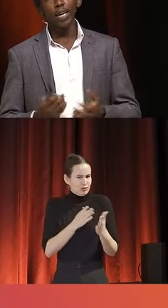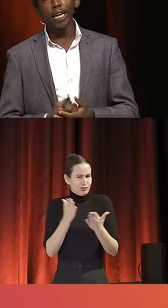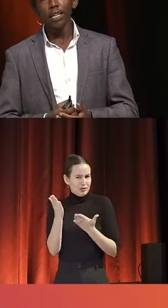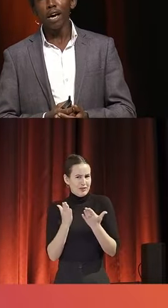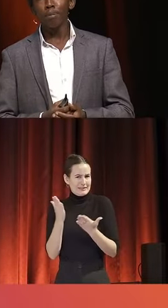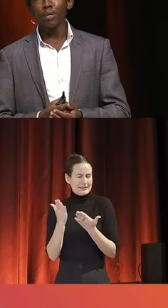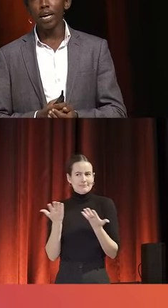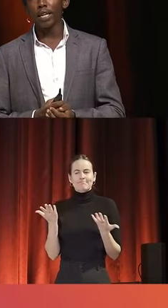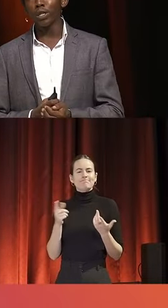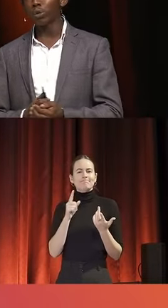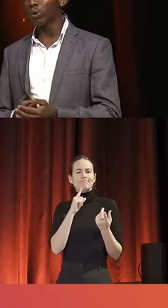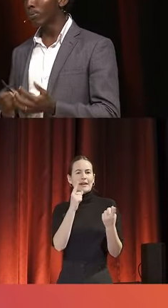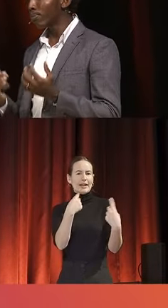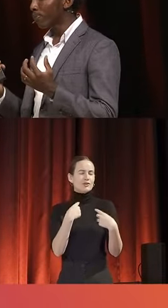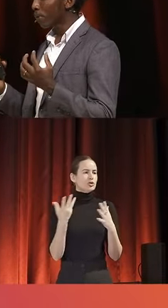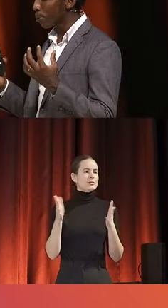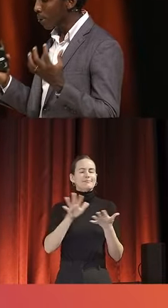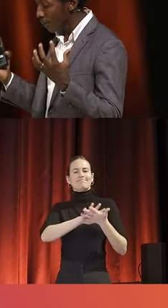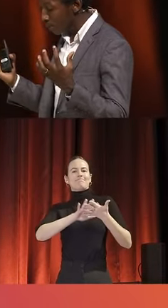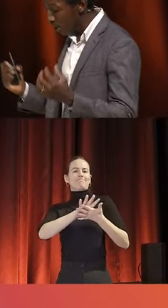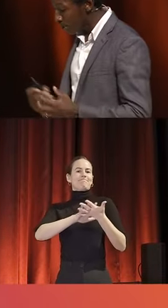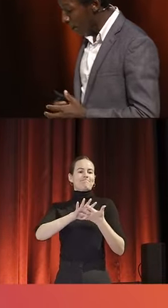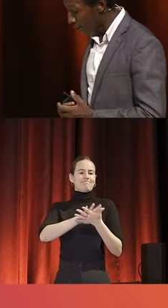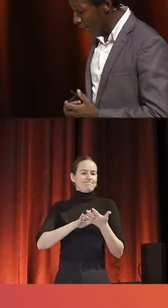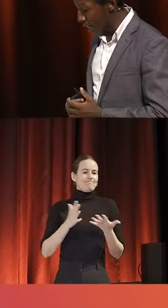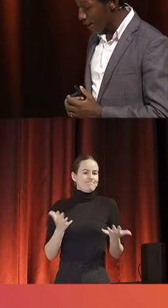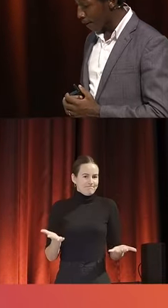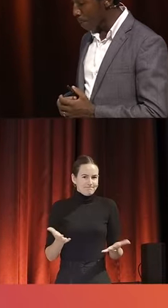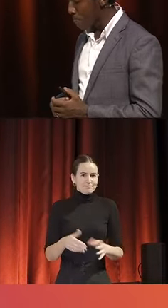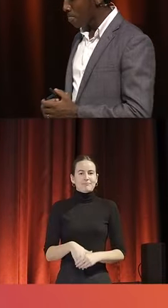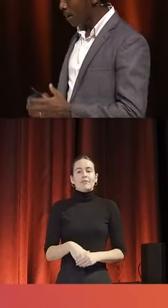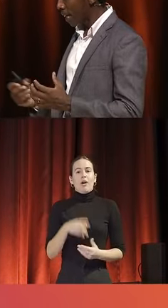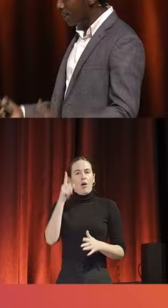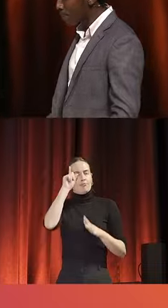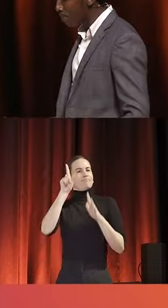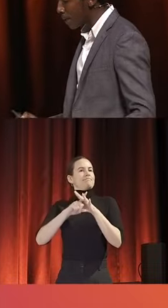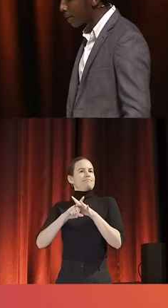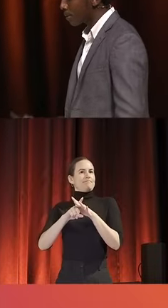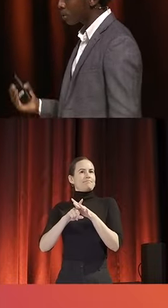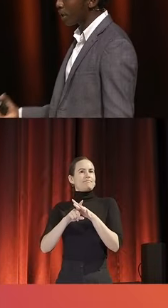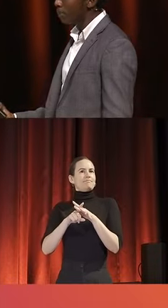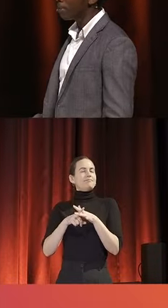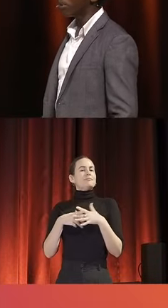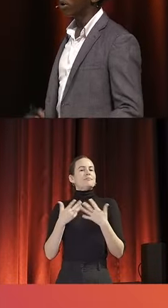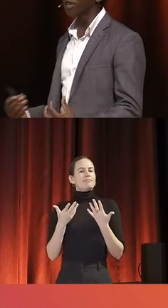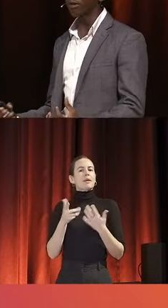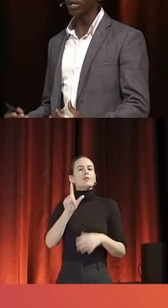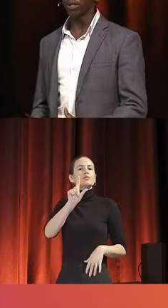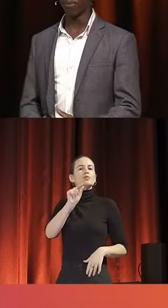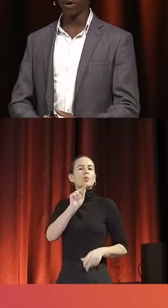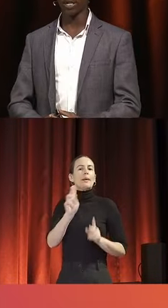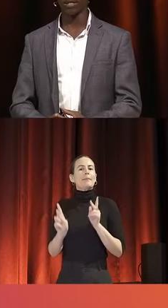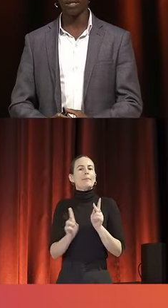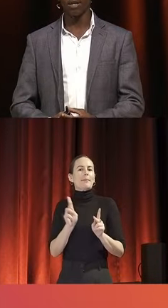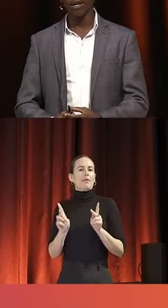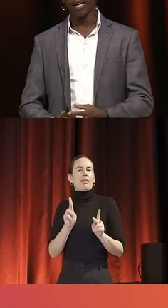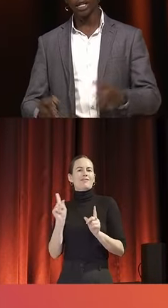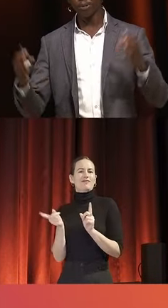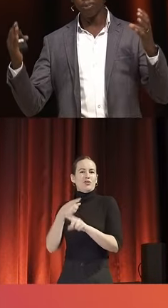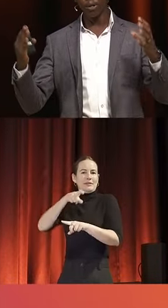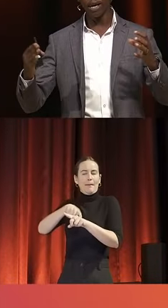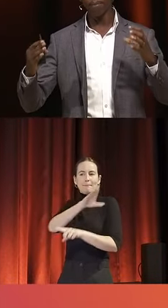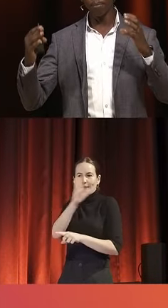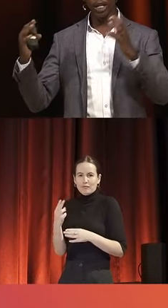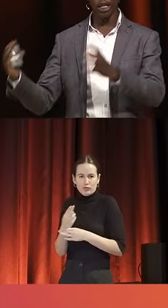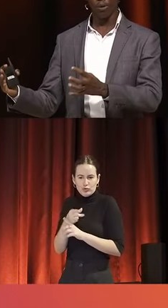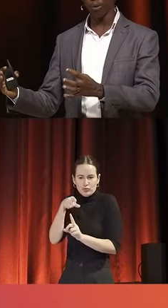So we ended up deciding to have an idea. Let us pick 20 people who have never used the product, let us